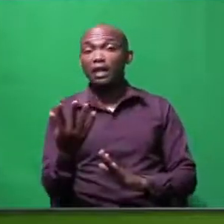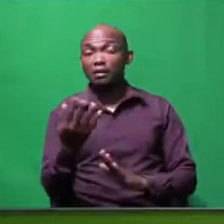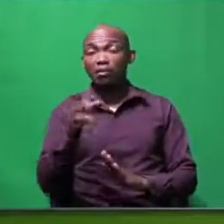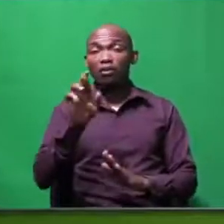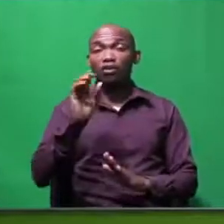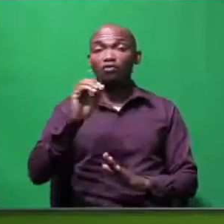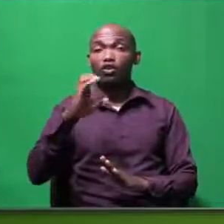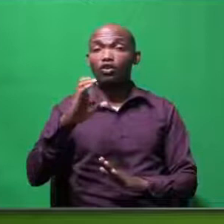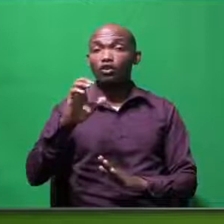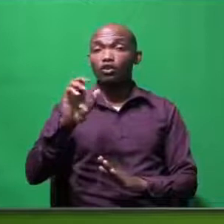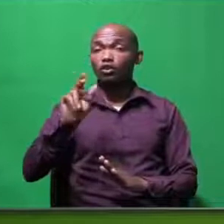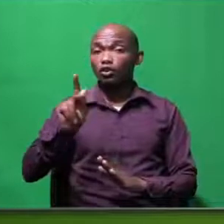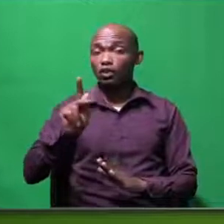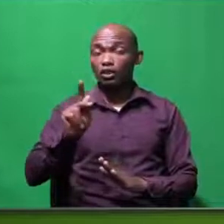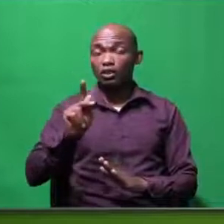according